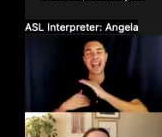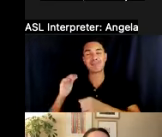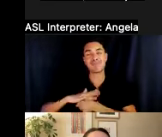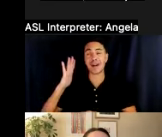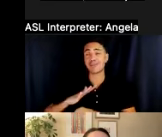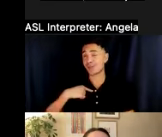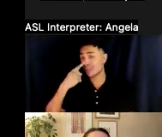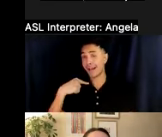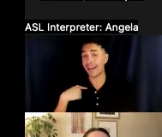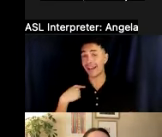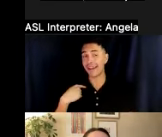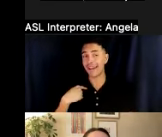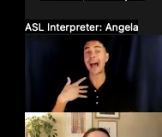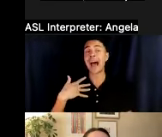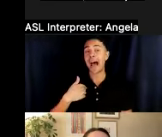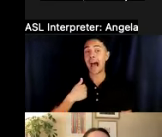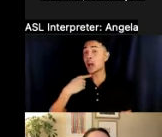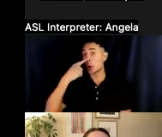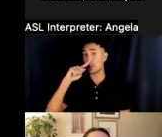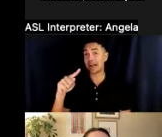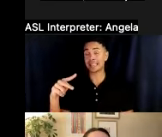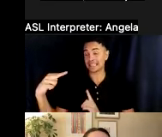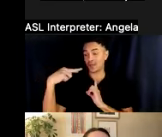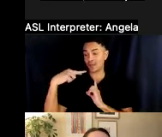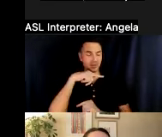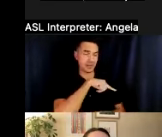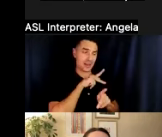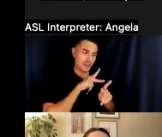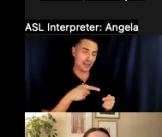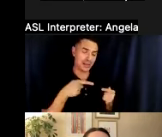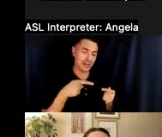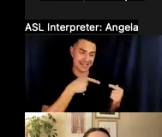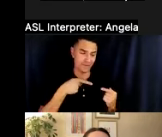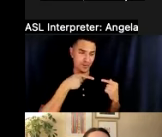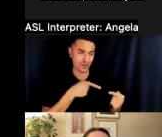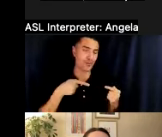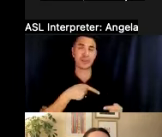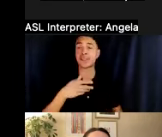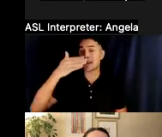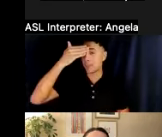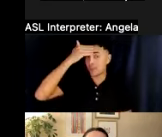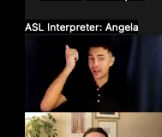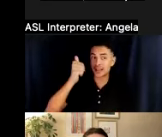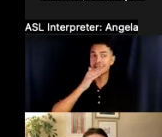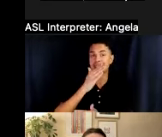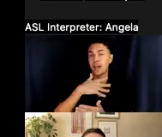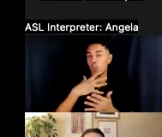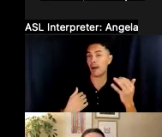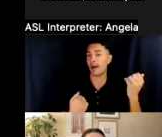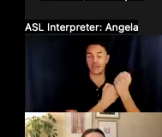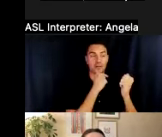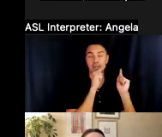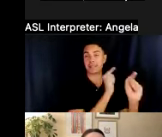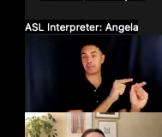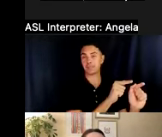It's okay to be seen as difficult when when we're in service to our community. All right, Deb, can we move